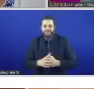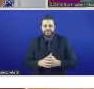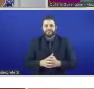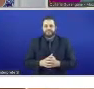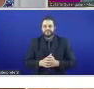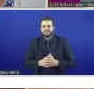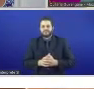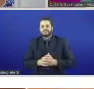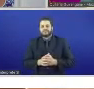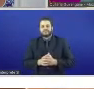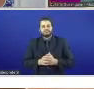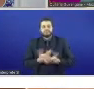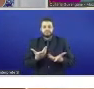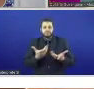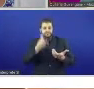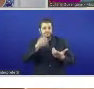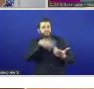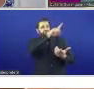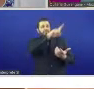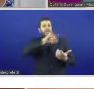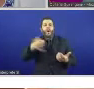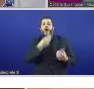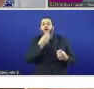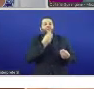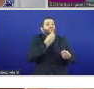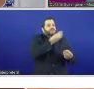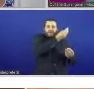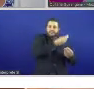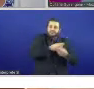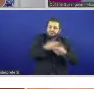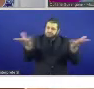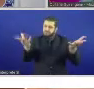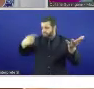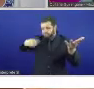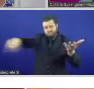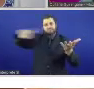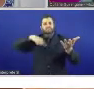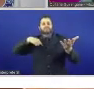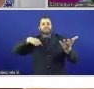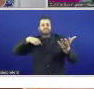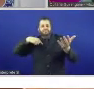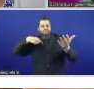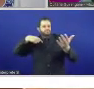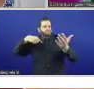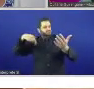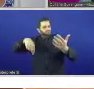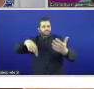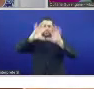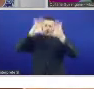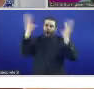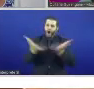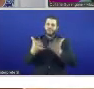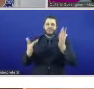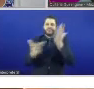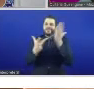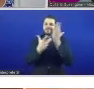are suffering from injustice right now. Thank you. Thank you so much. Mersi, your perspectives, one or two